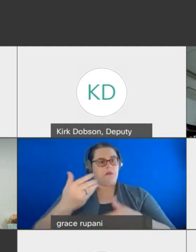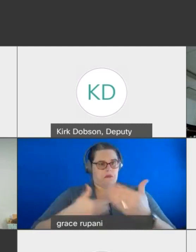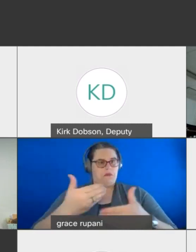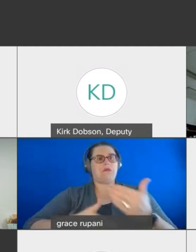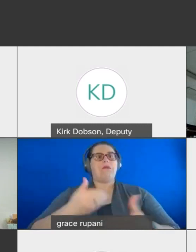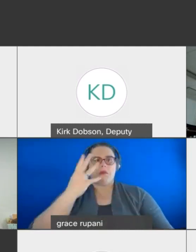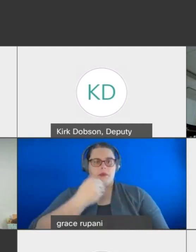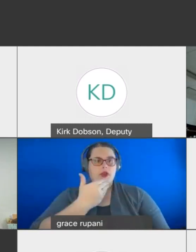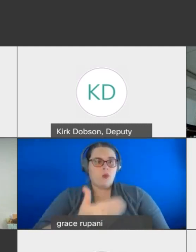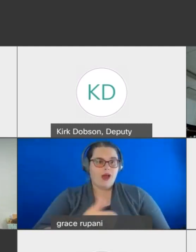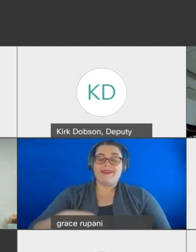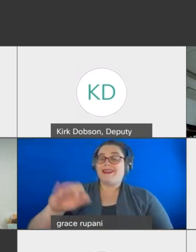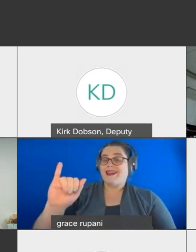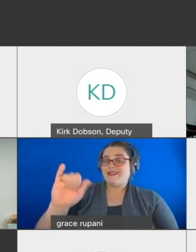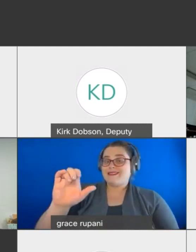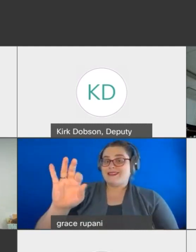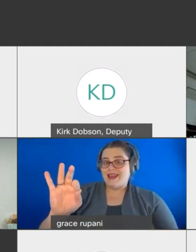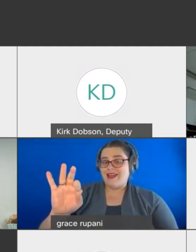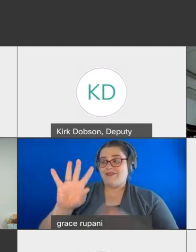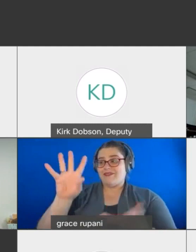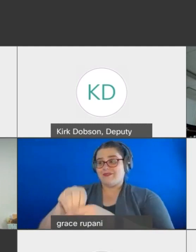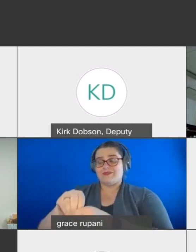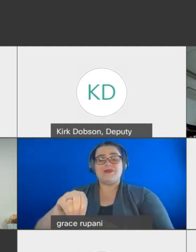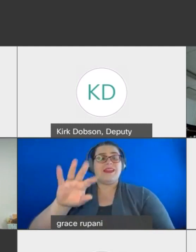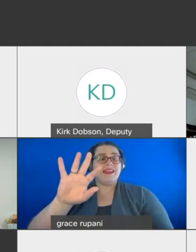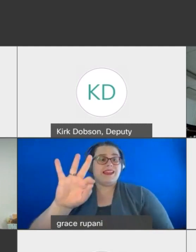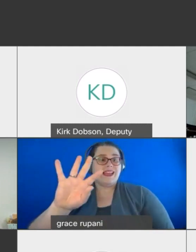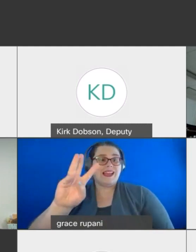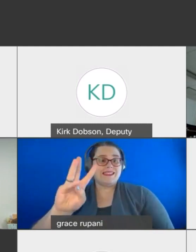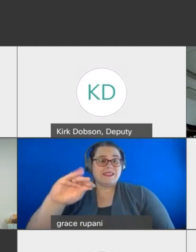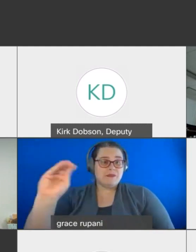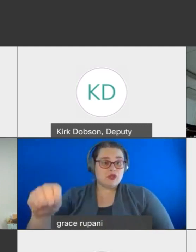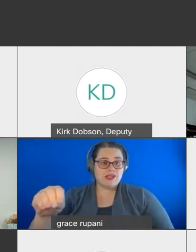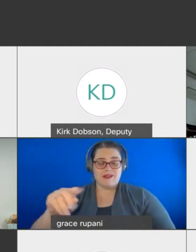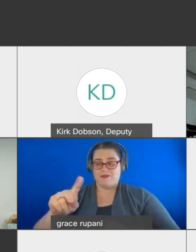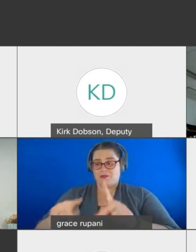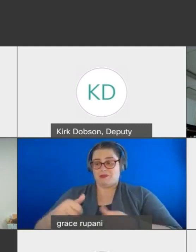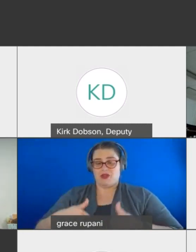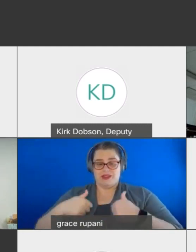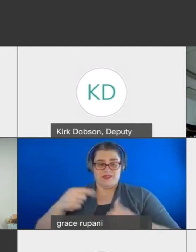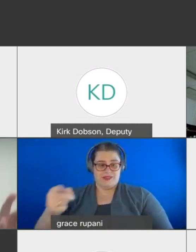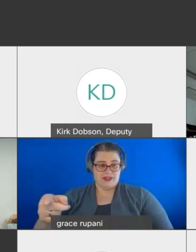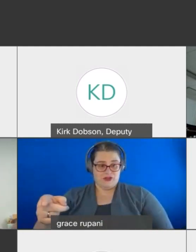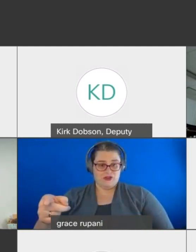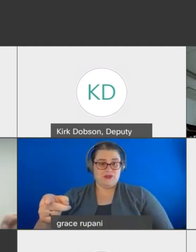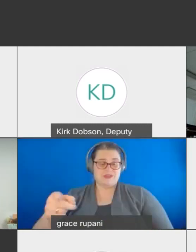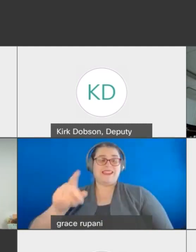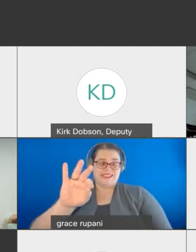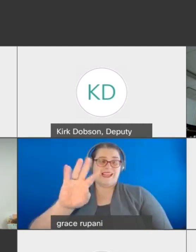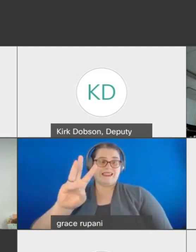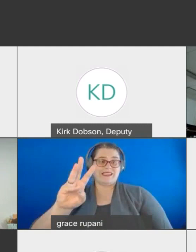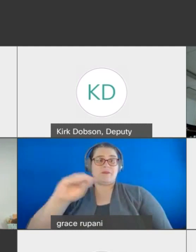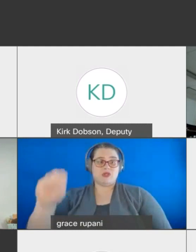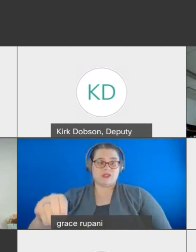care facilities, 96% of the people there um, have either one or